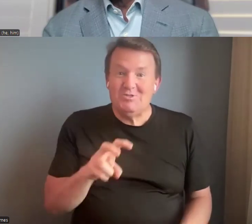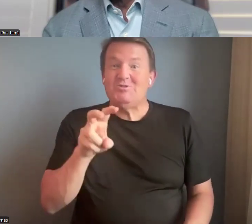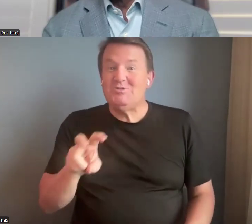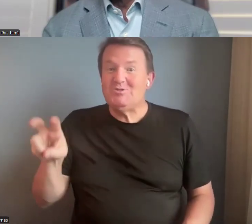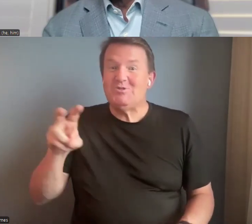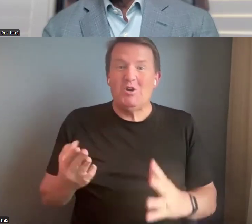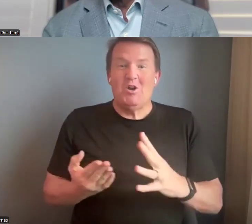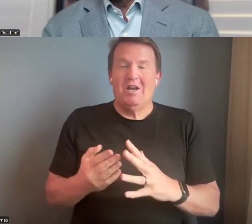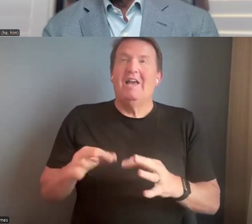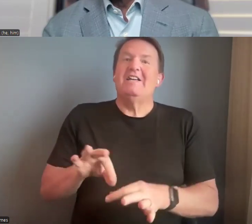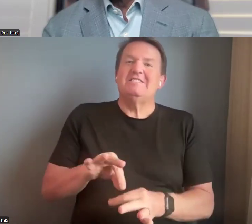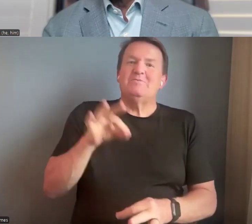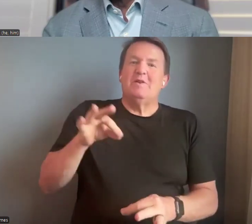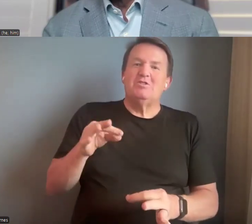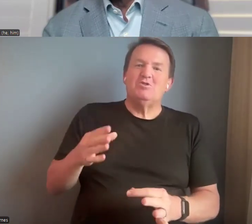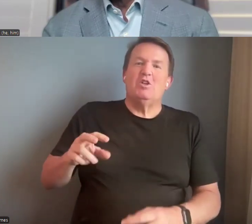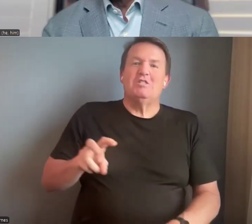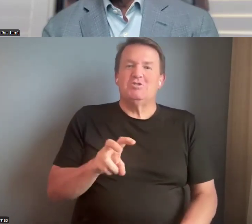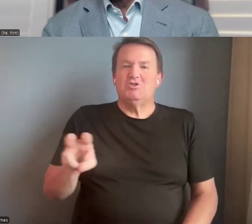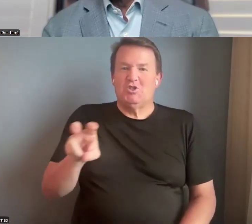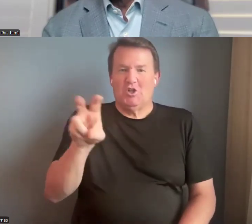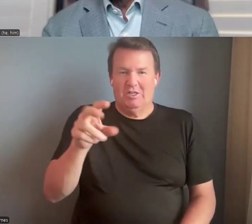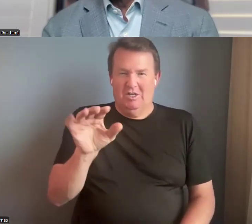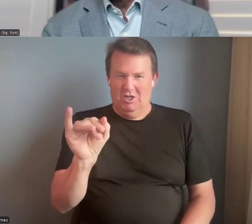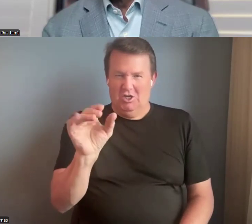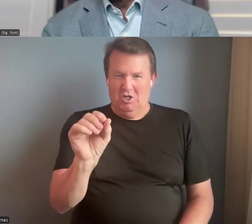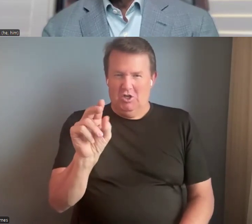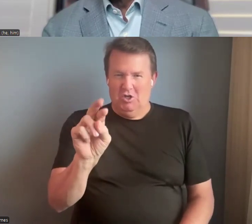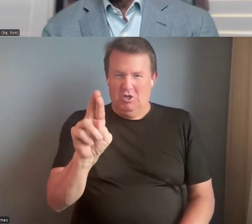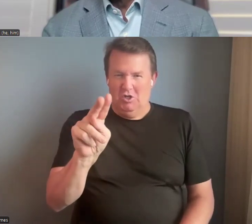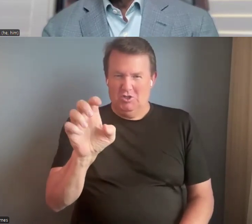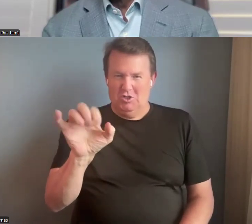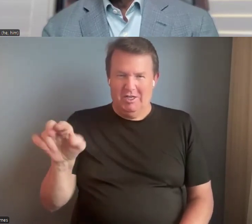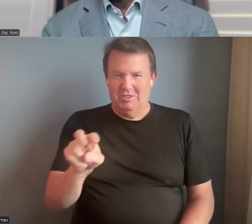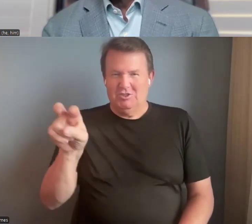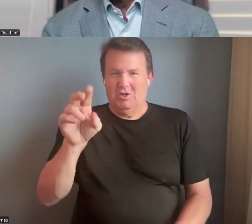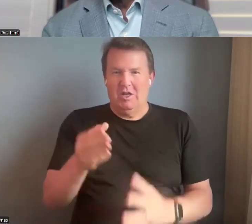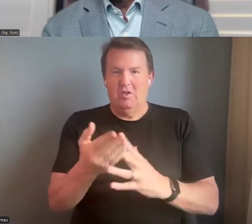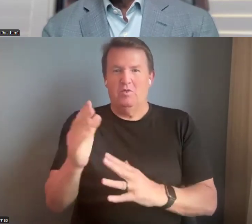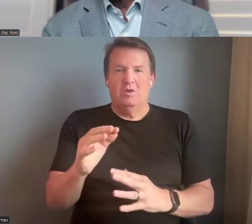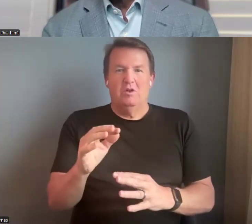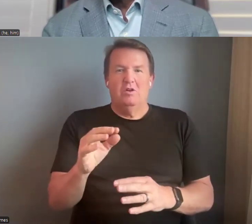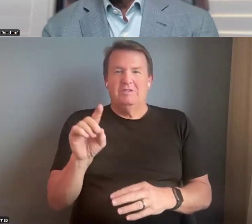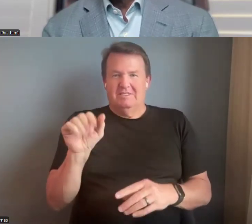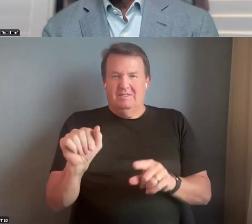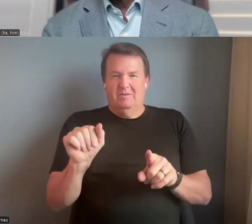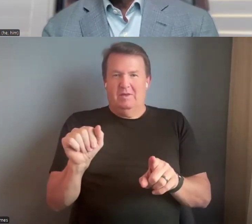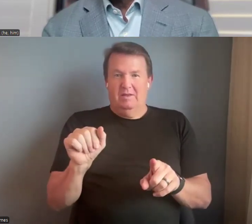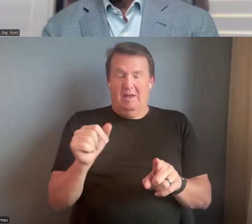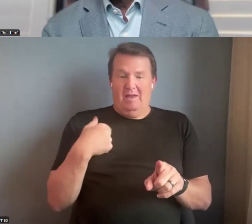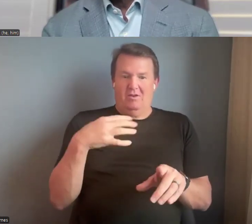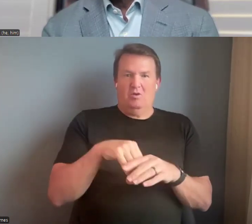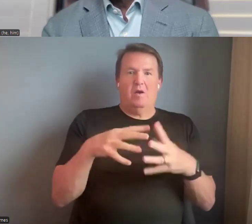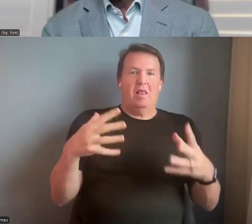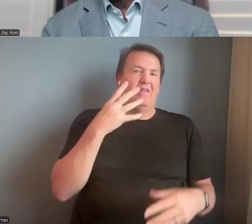a spiritual journey through disability. And the reason I bring that up is that I incorporate a lot of not only lived experience, but